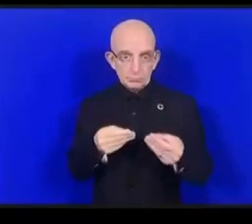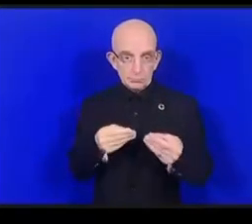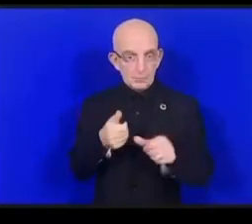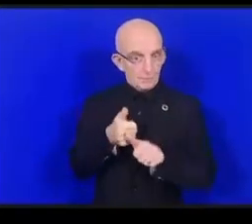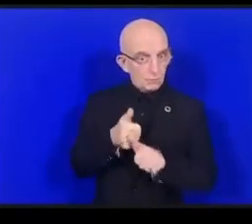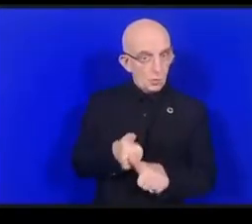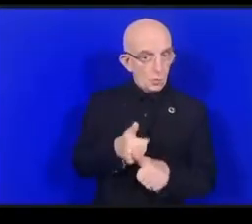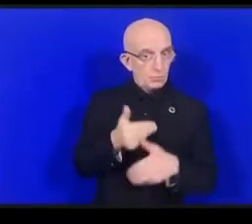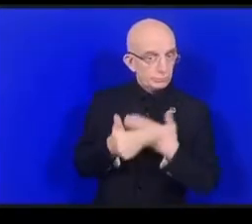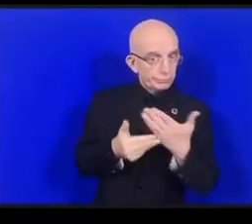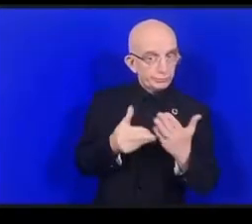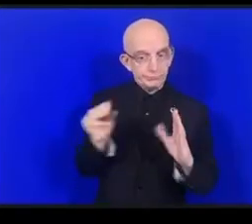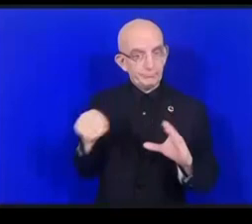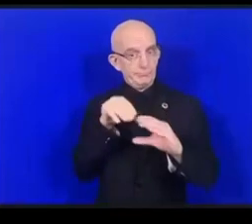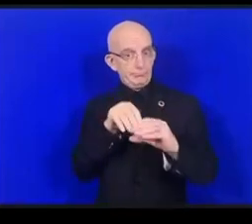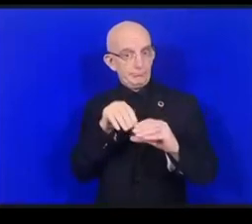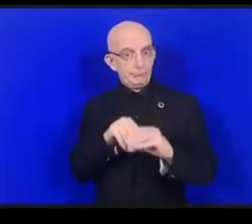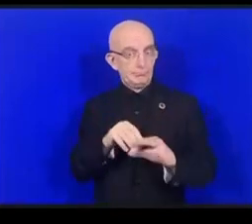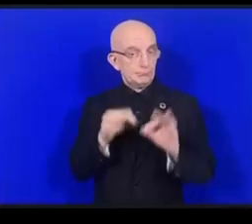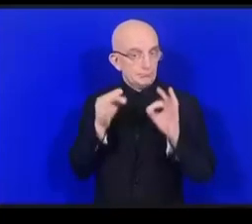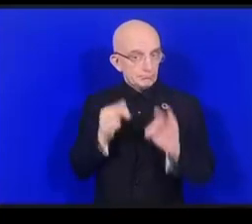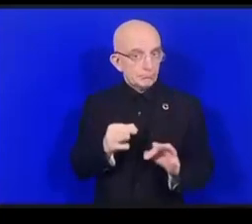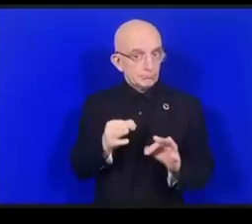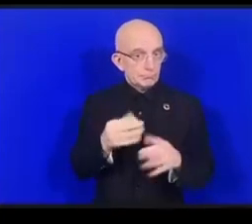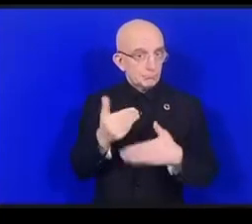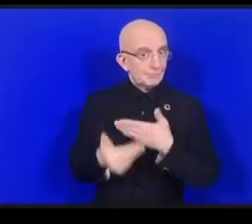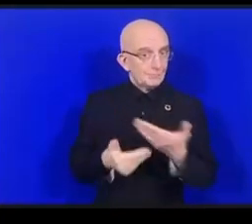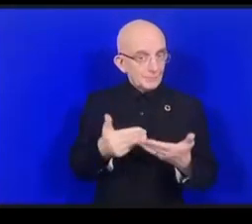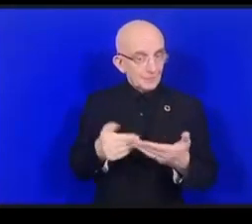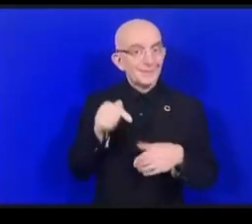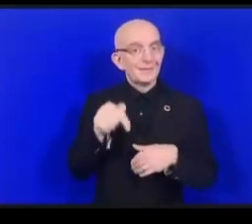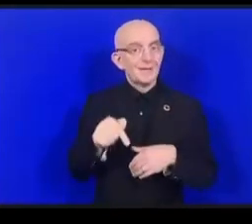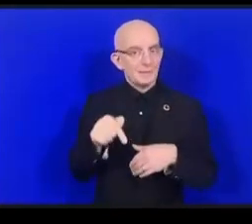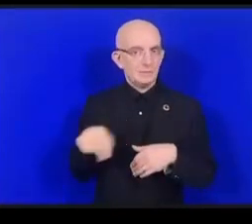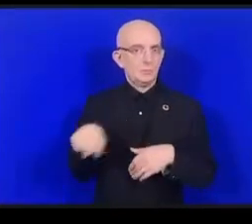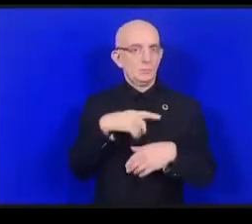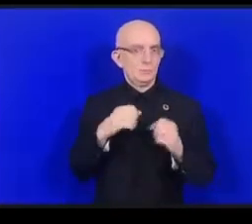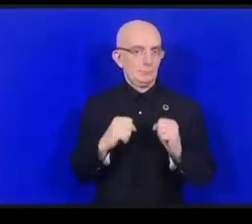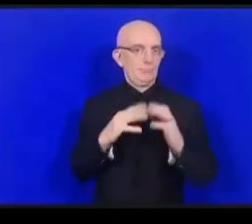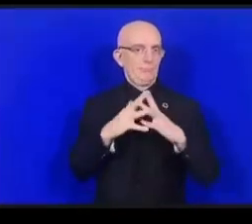started talking about it almost as just objects, to